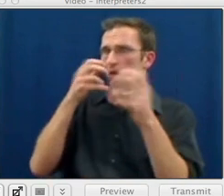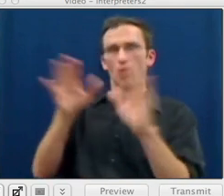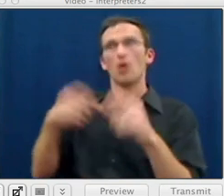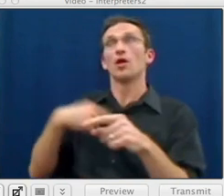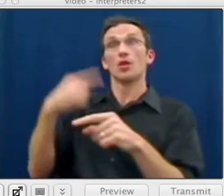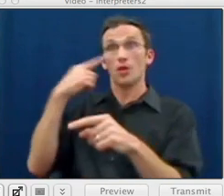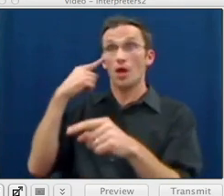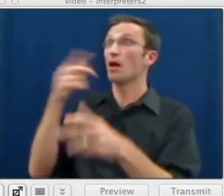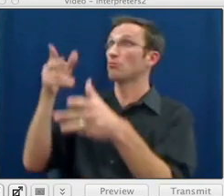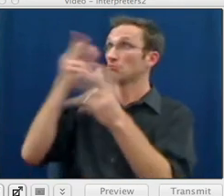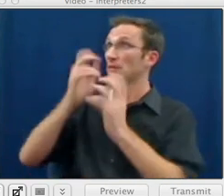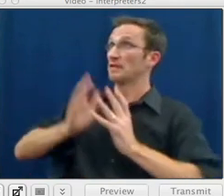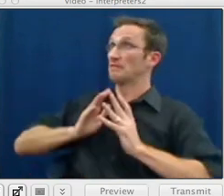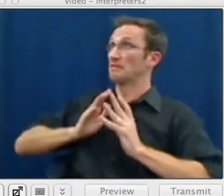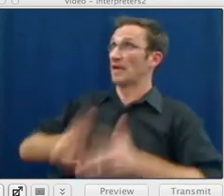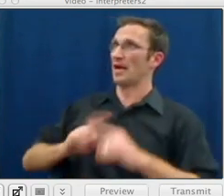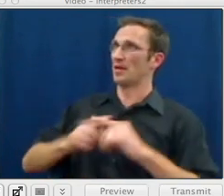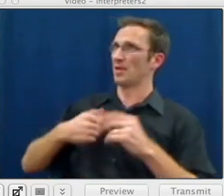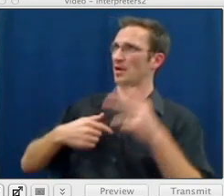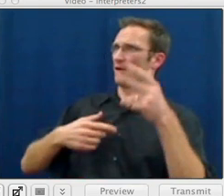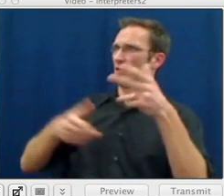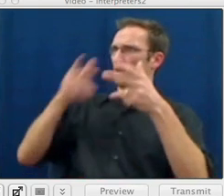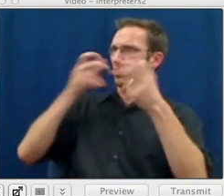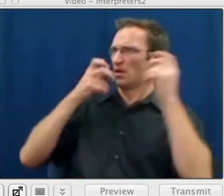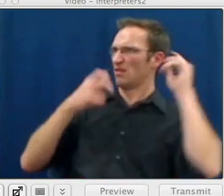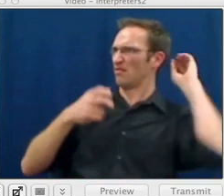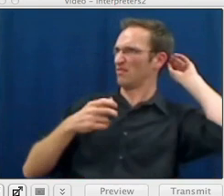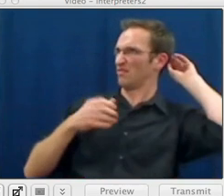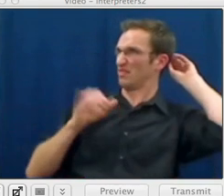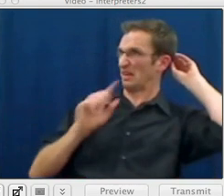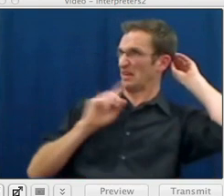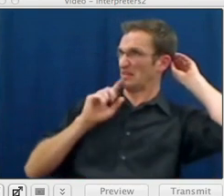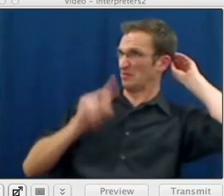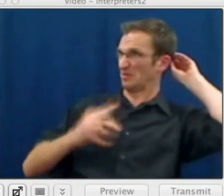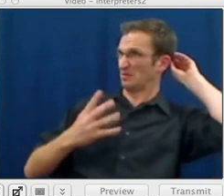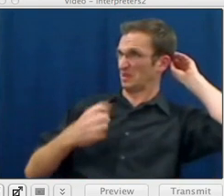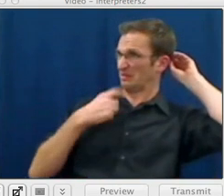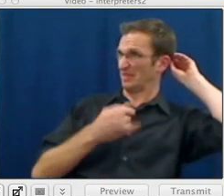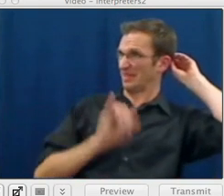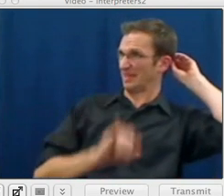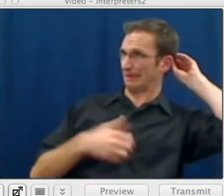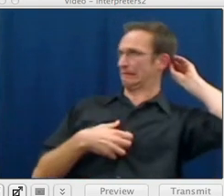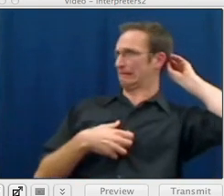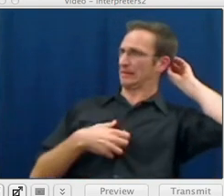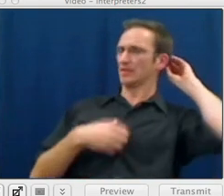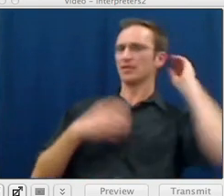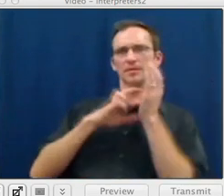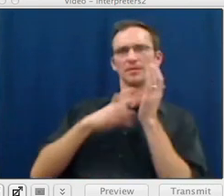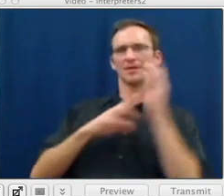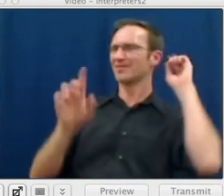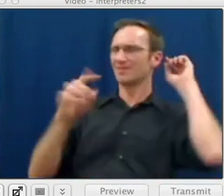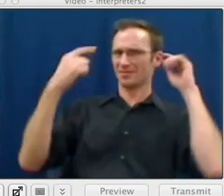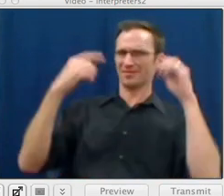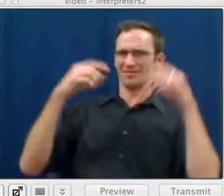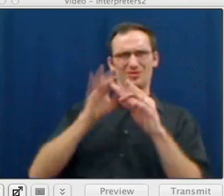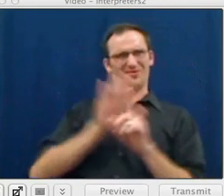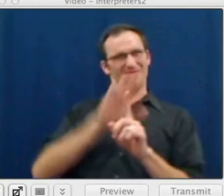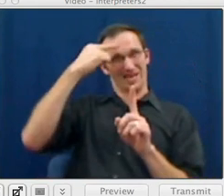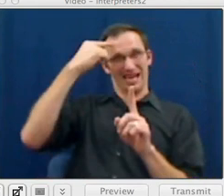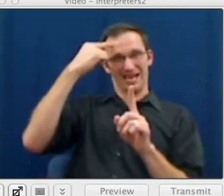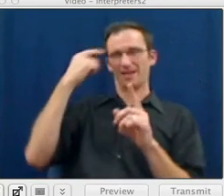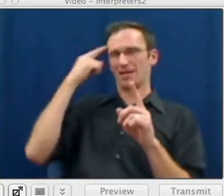it just fine. She just couldn't believe the deaf person was saying it out loud. So that really was where her mind was stopping her. It wasn't, oh, maybe I made a mistake.